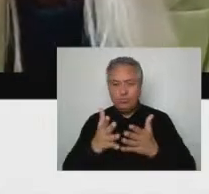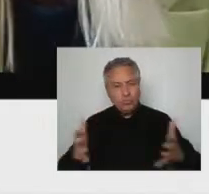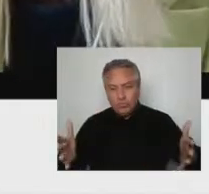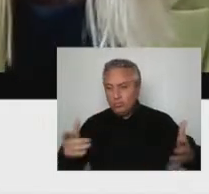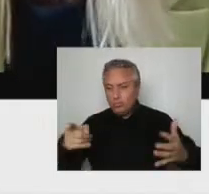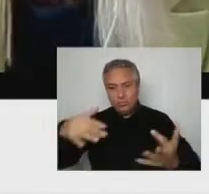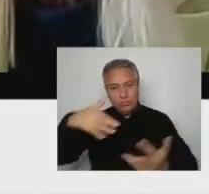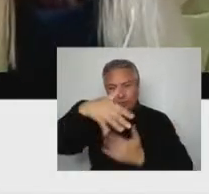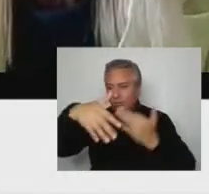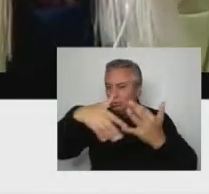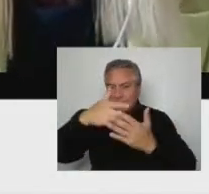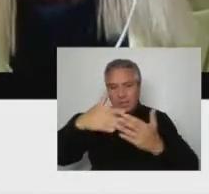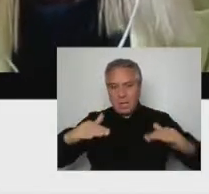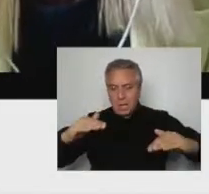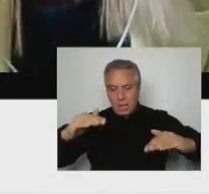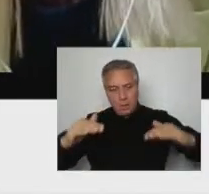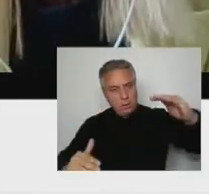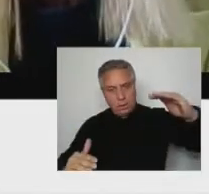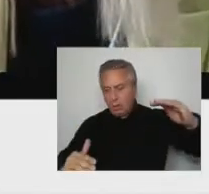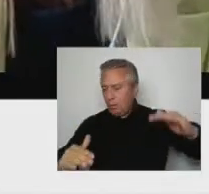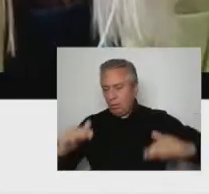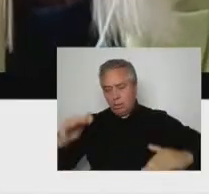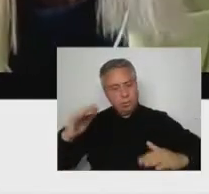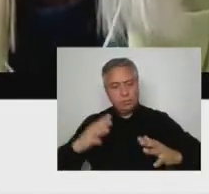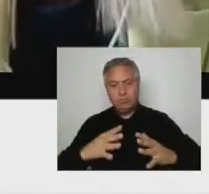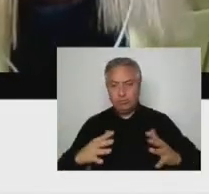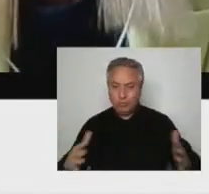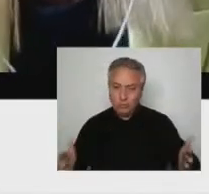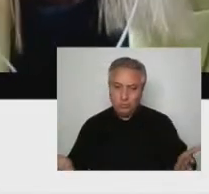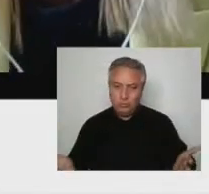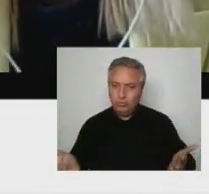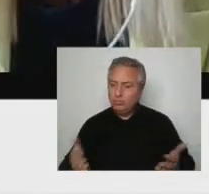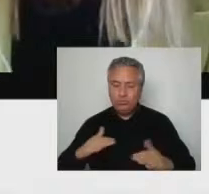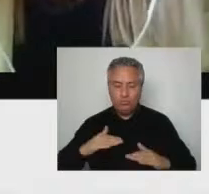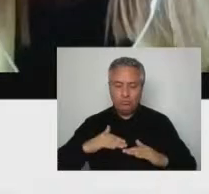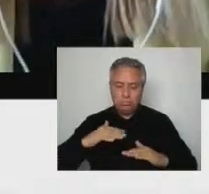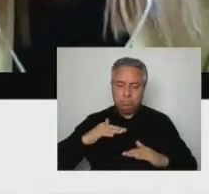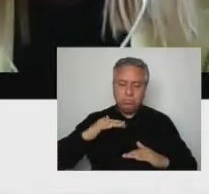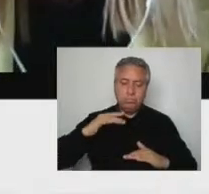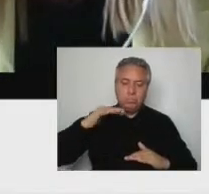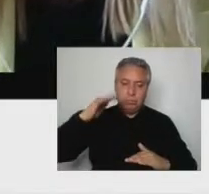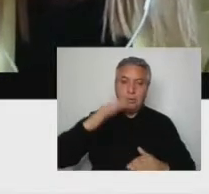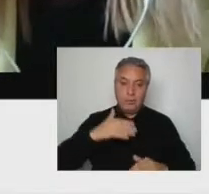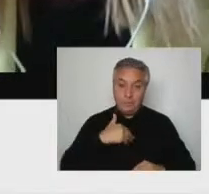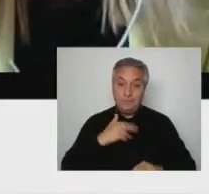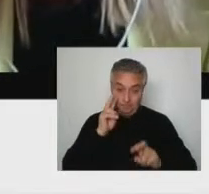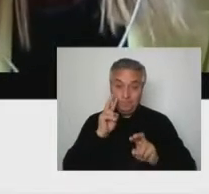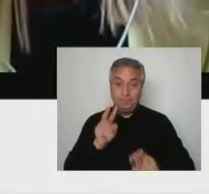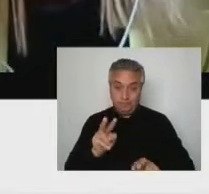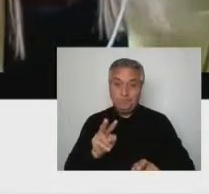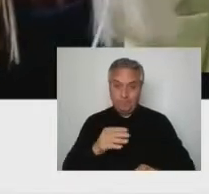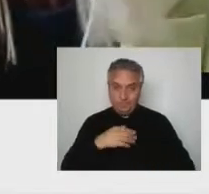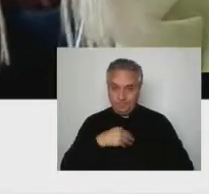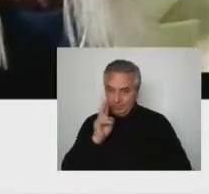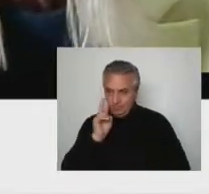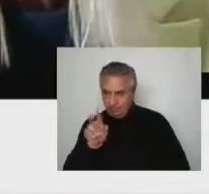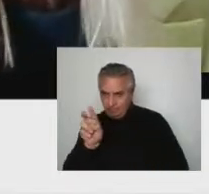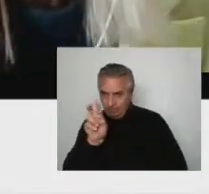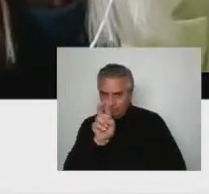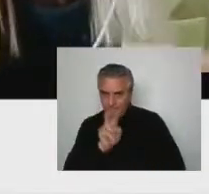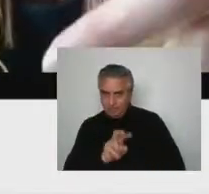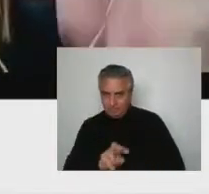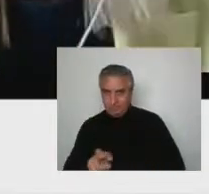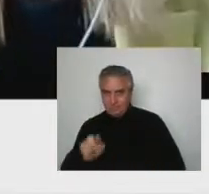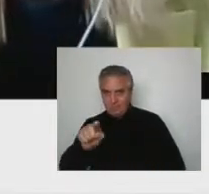of social inequality and of populisms of all types, as we are evidencing in